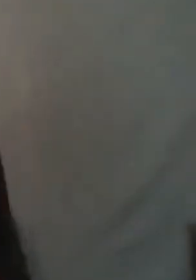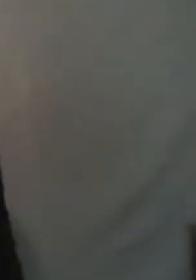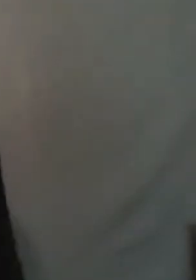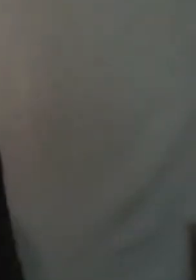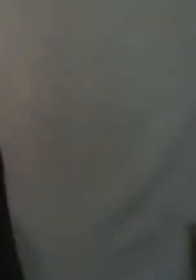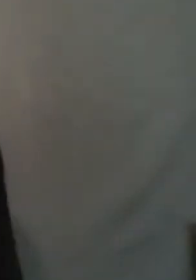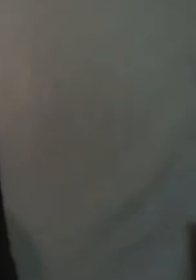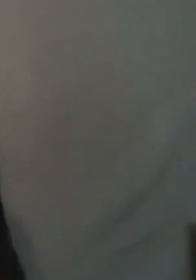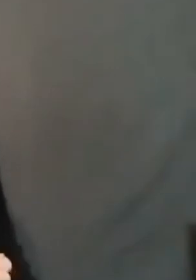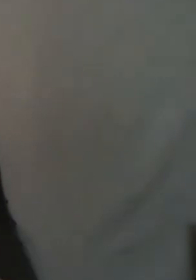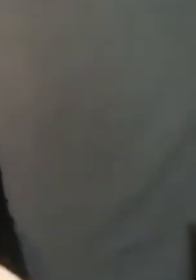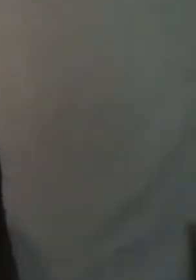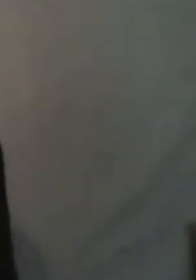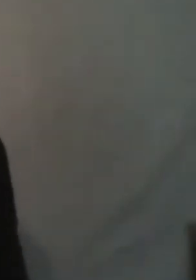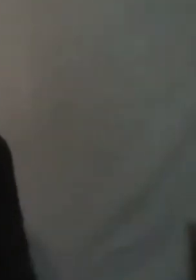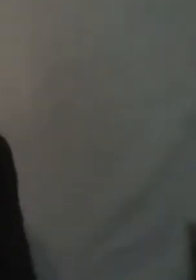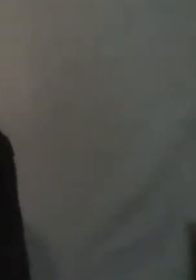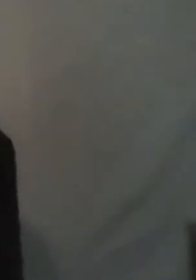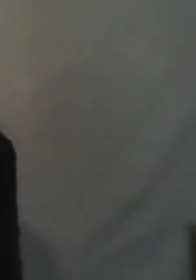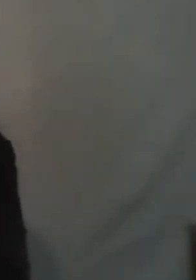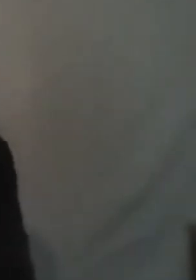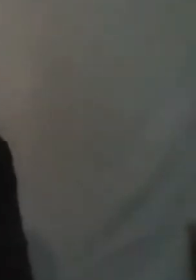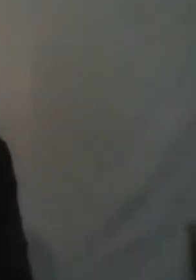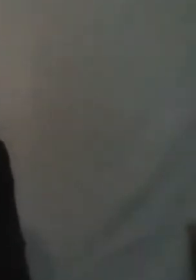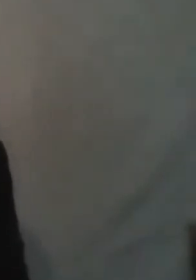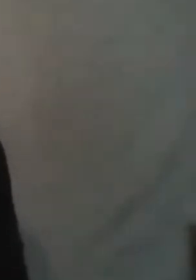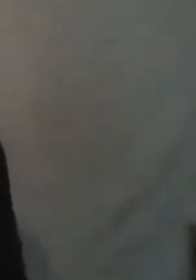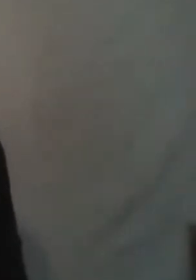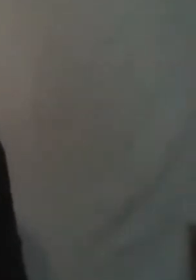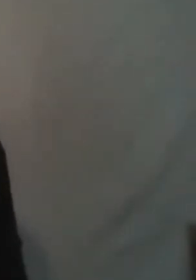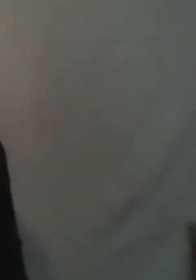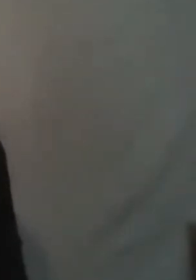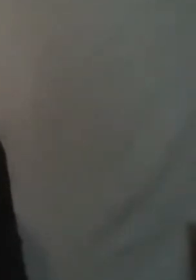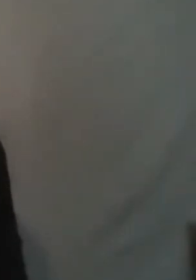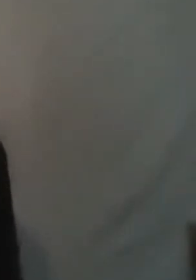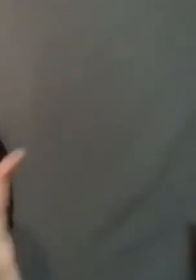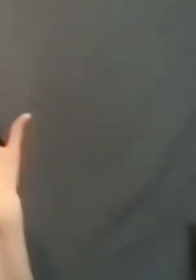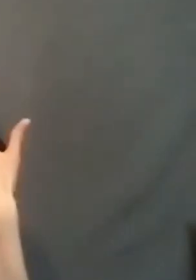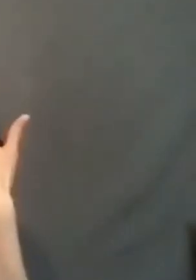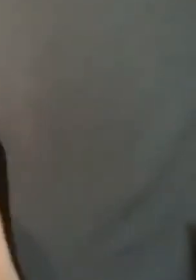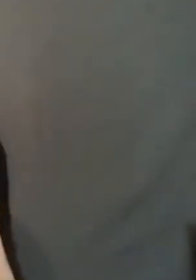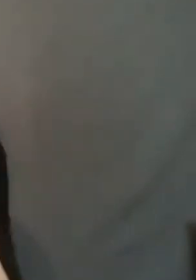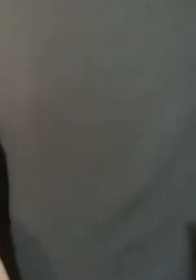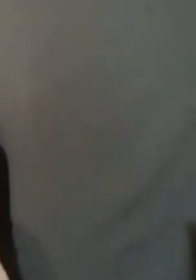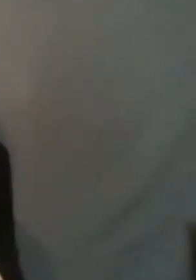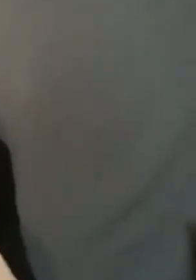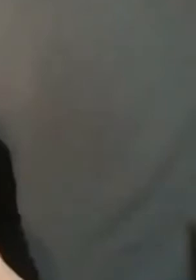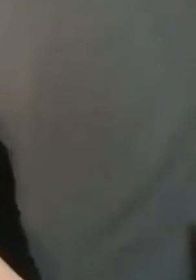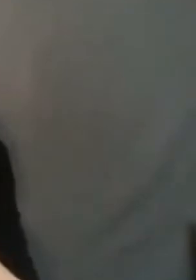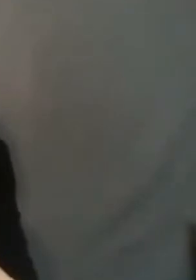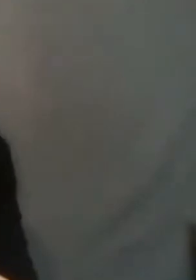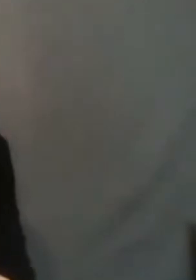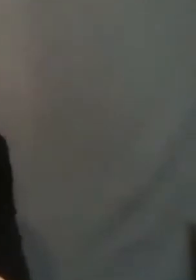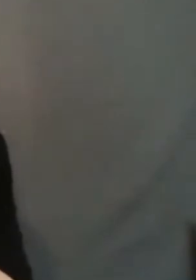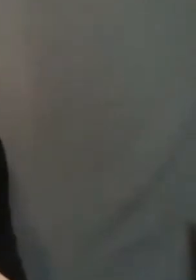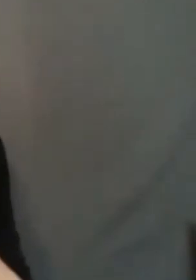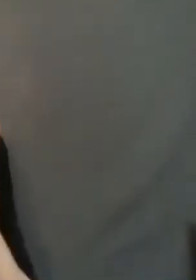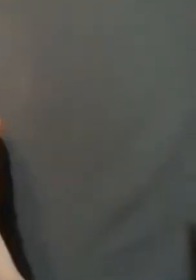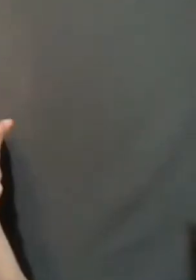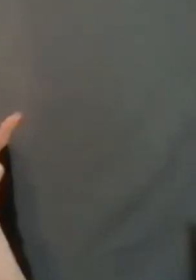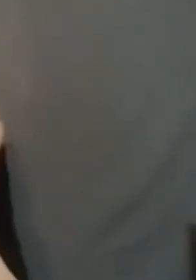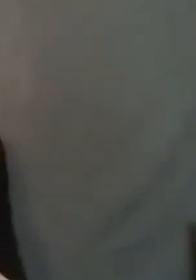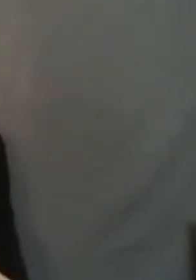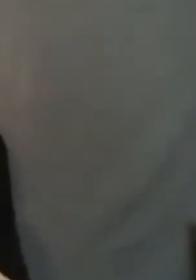And this is you will all get a notification when this recording is available. We will do some editing and things too,